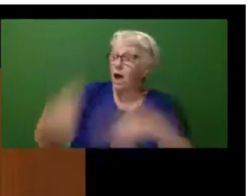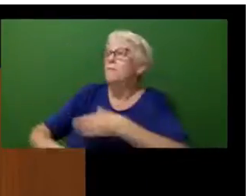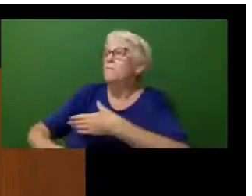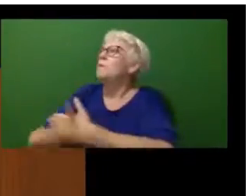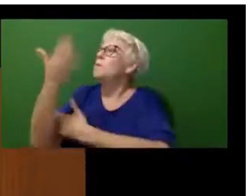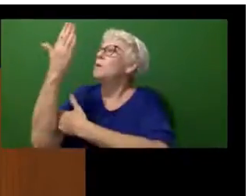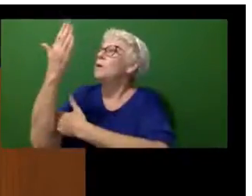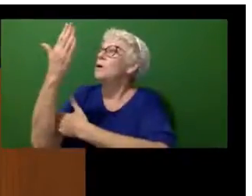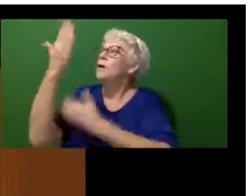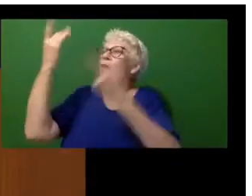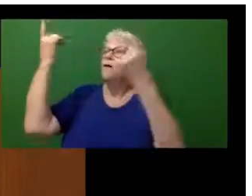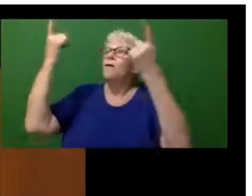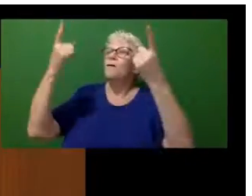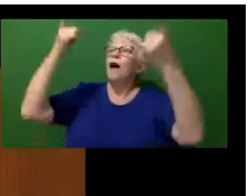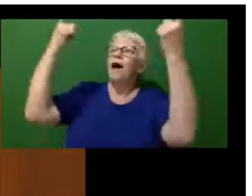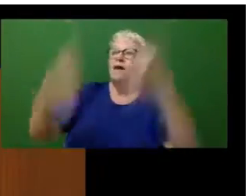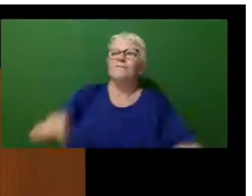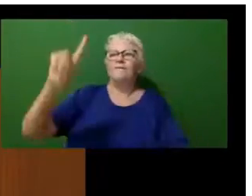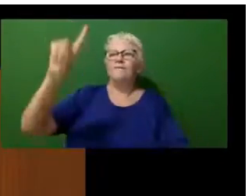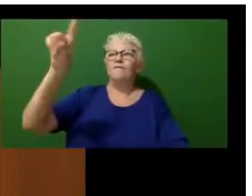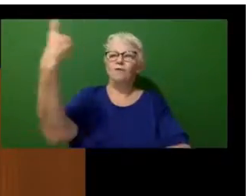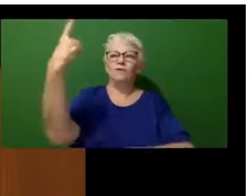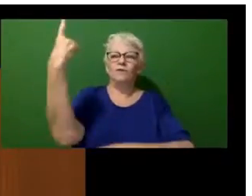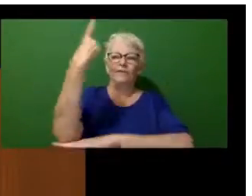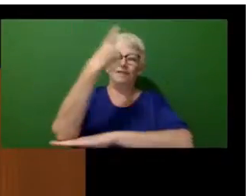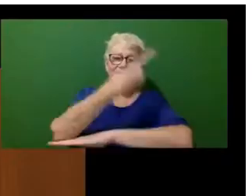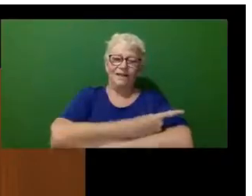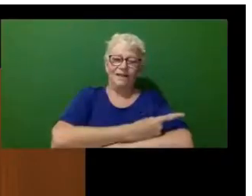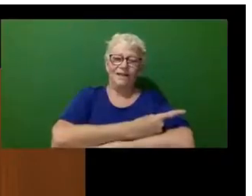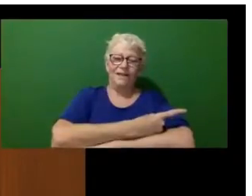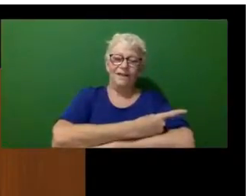vayhi voker, yom